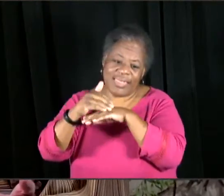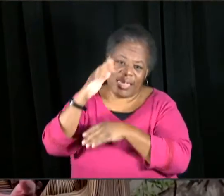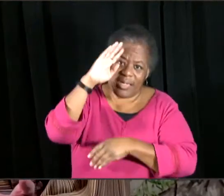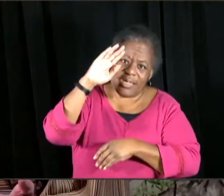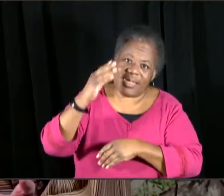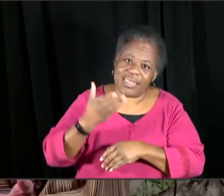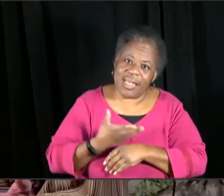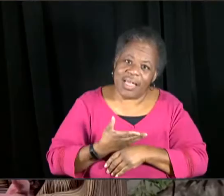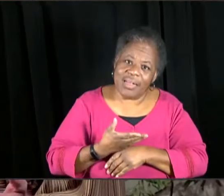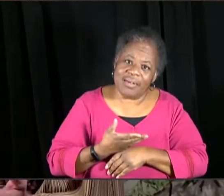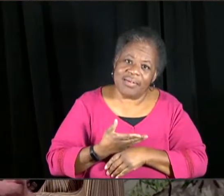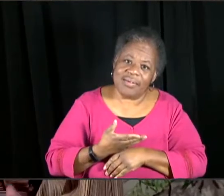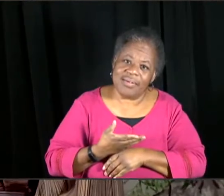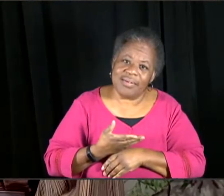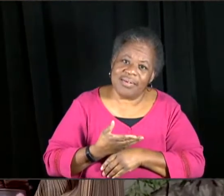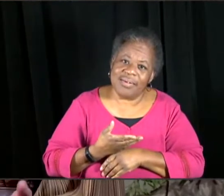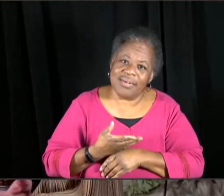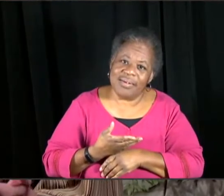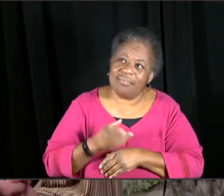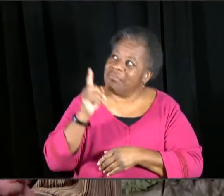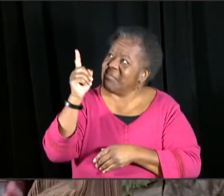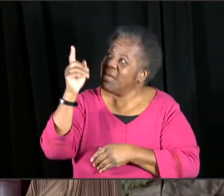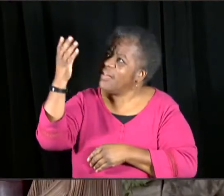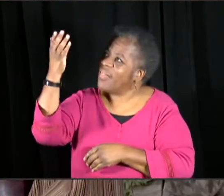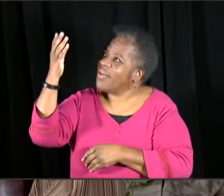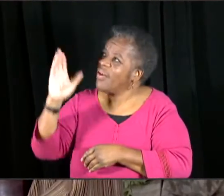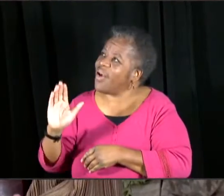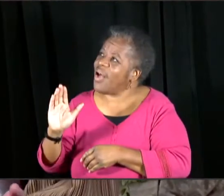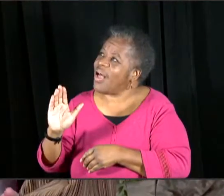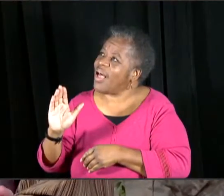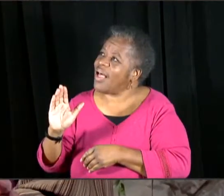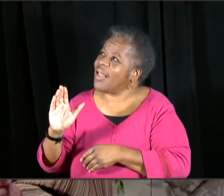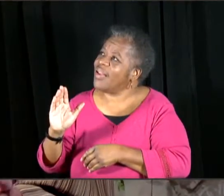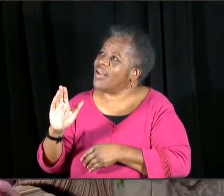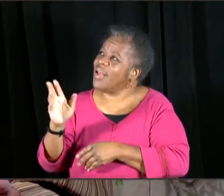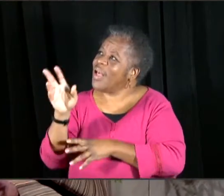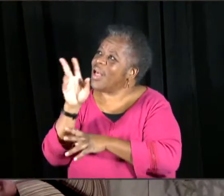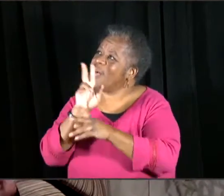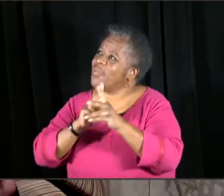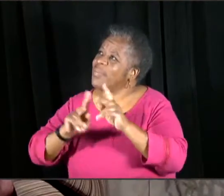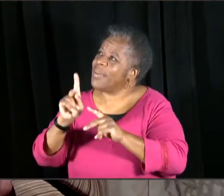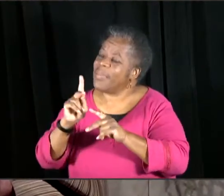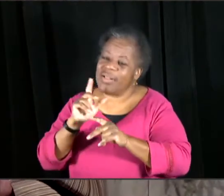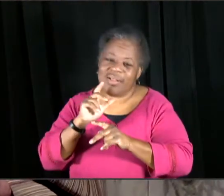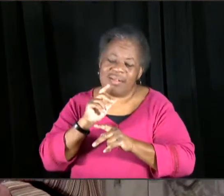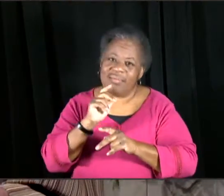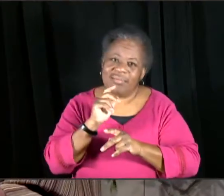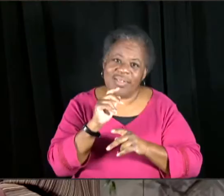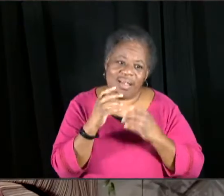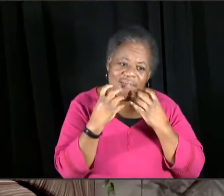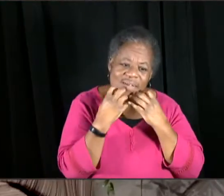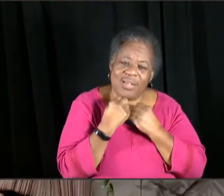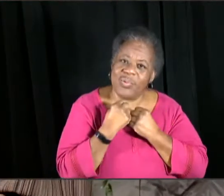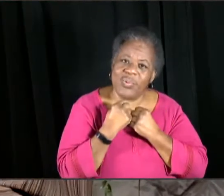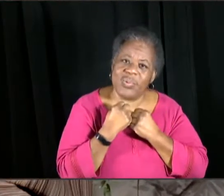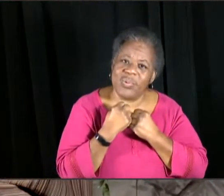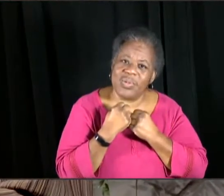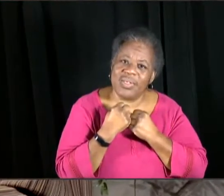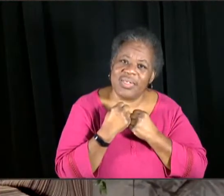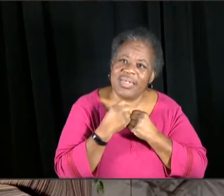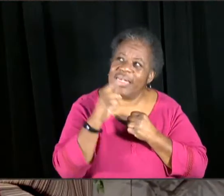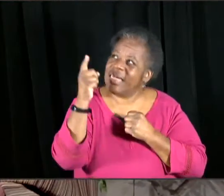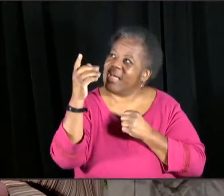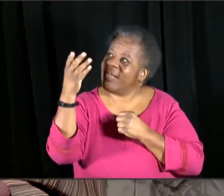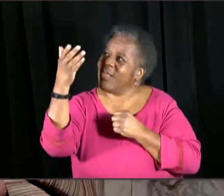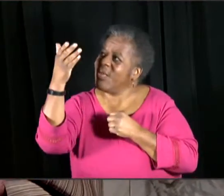did. He's the God of the overlooked and the undervalued, of the quiet